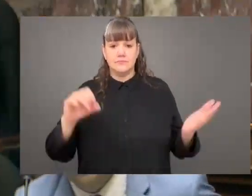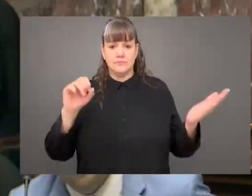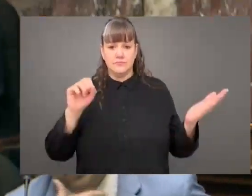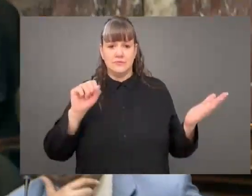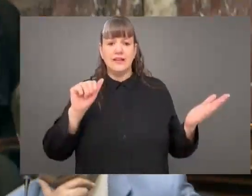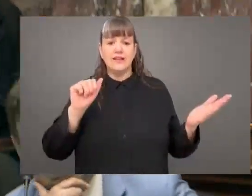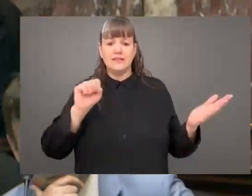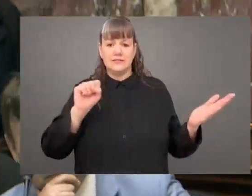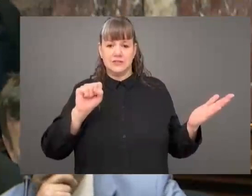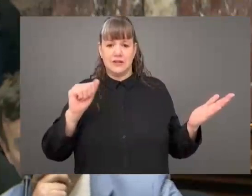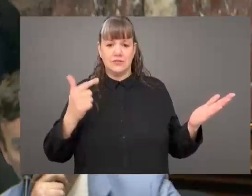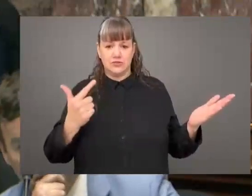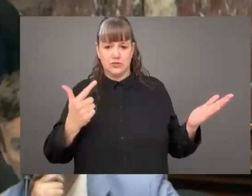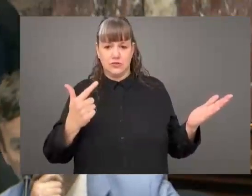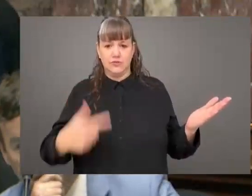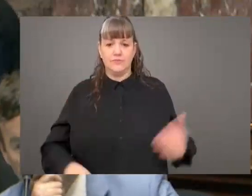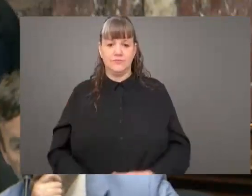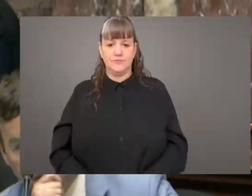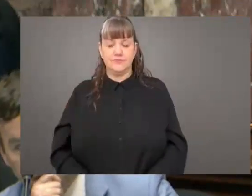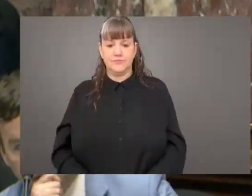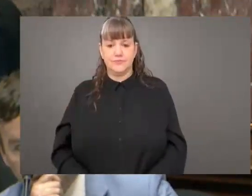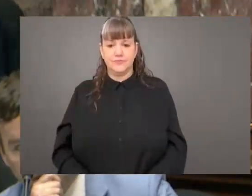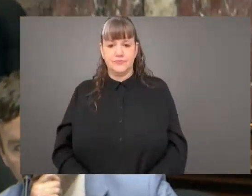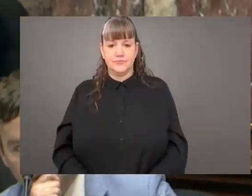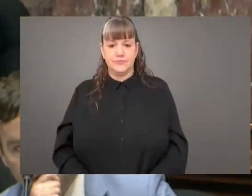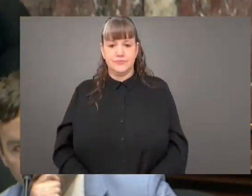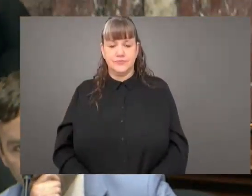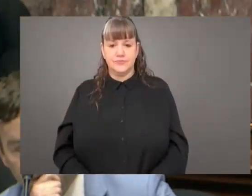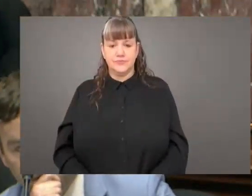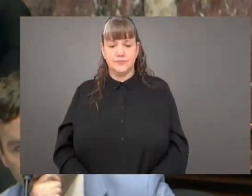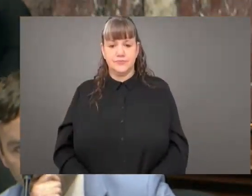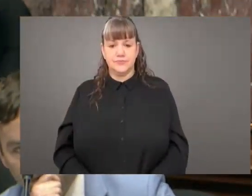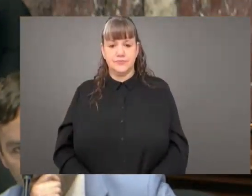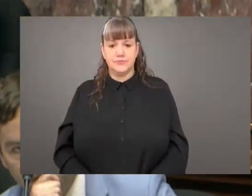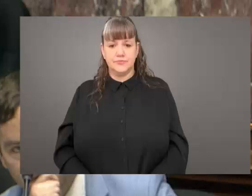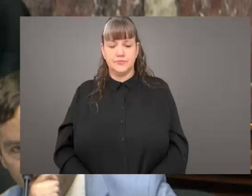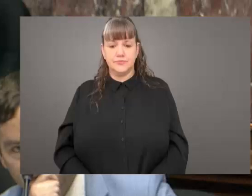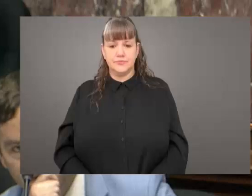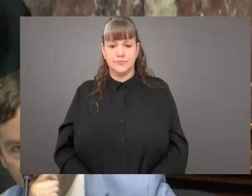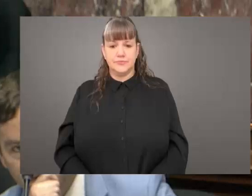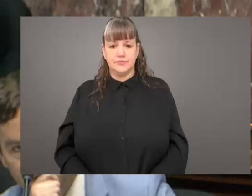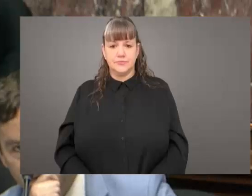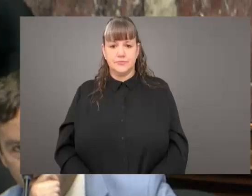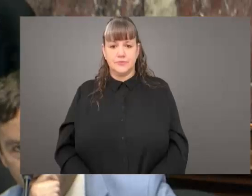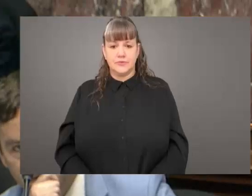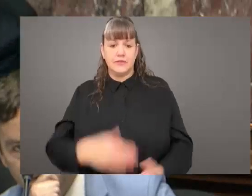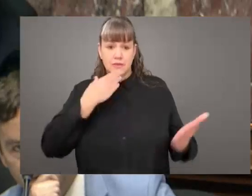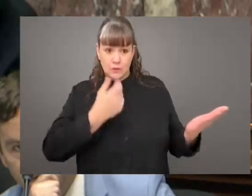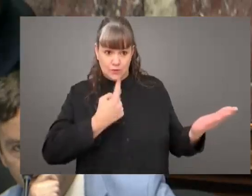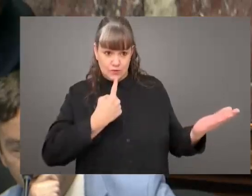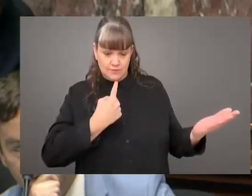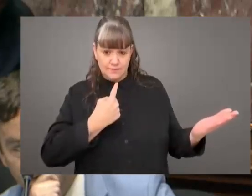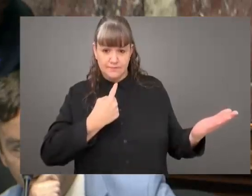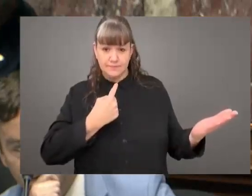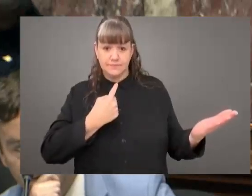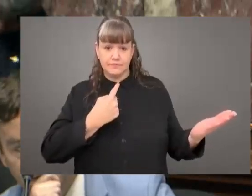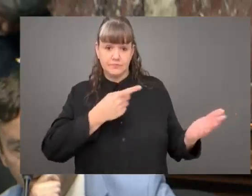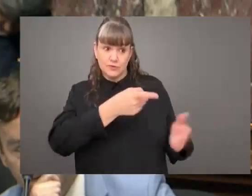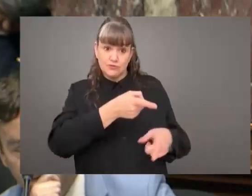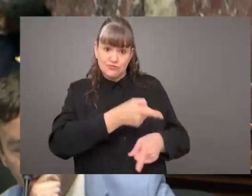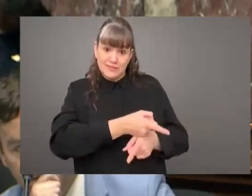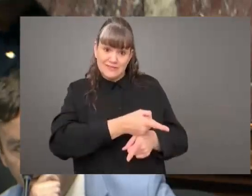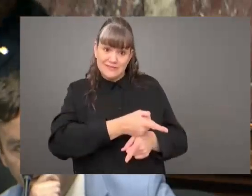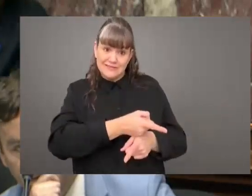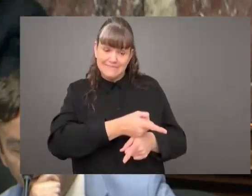Thank you, Mr. Speaker, and thank you to the member opposite for his question. He is correct. The Committee